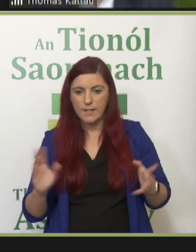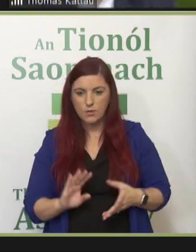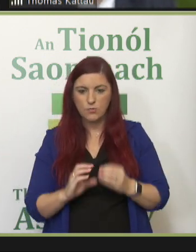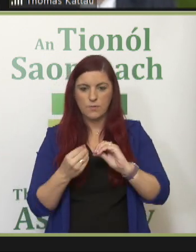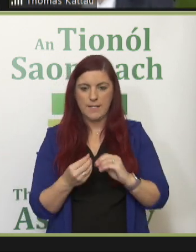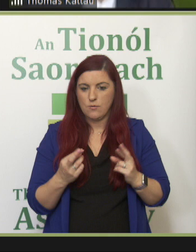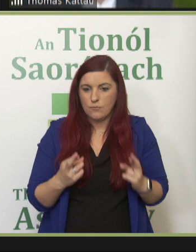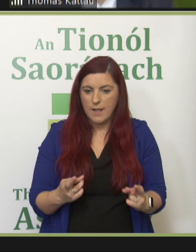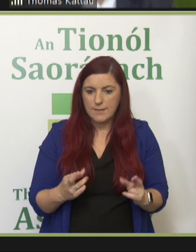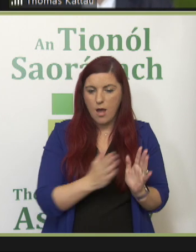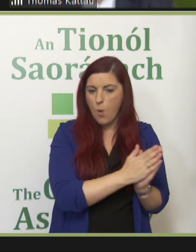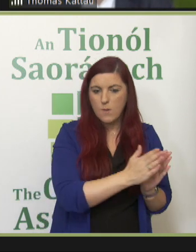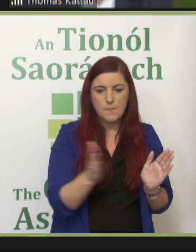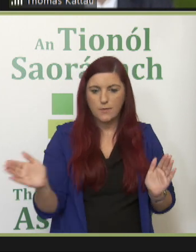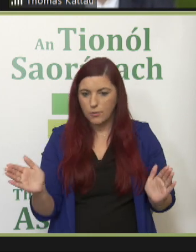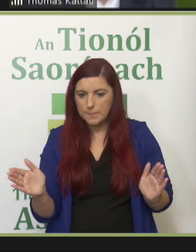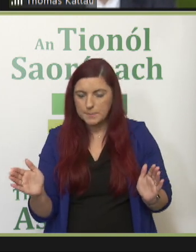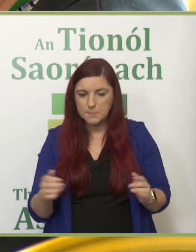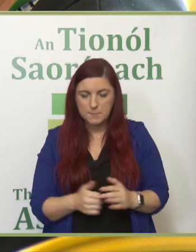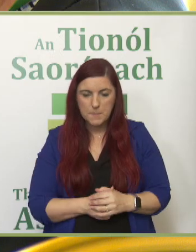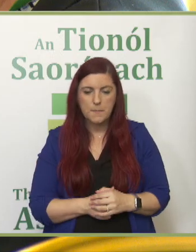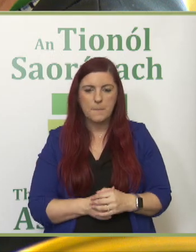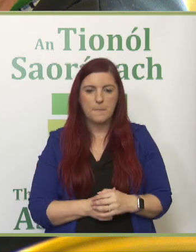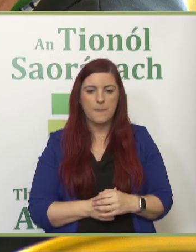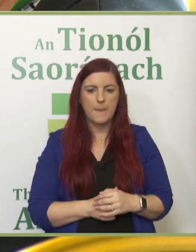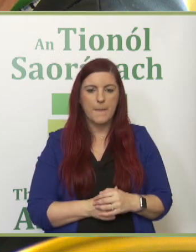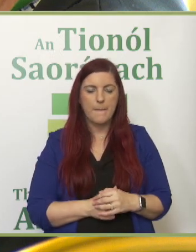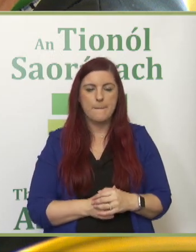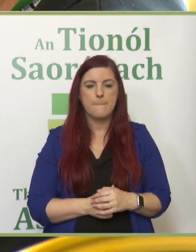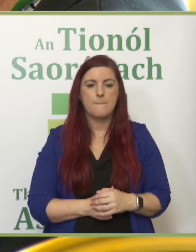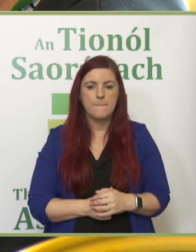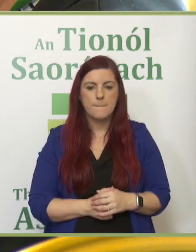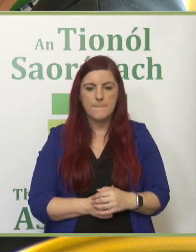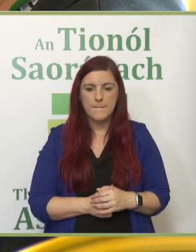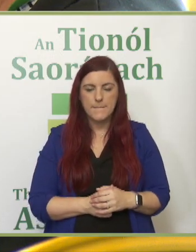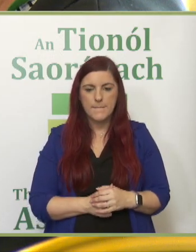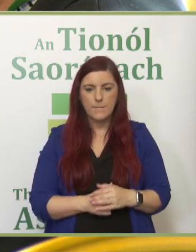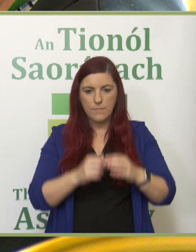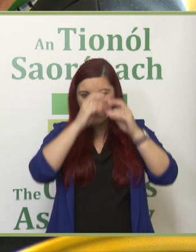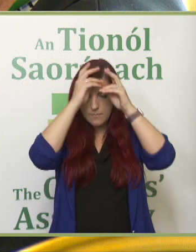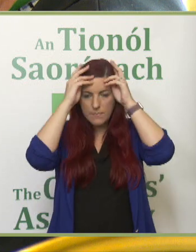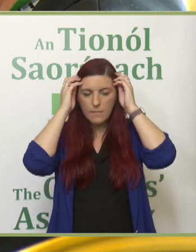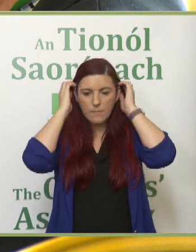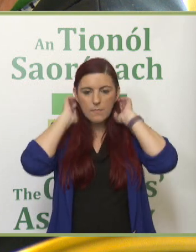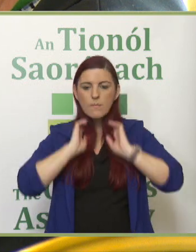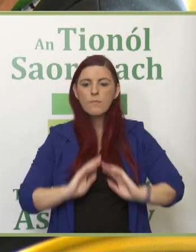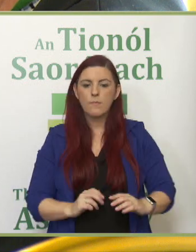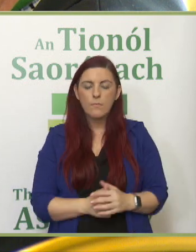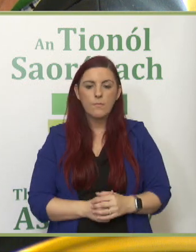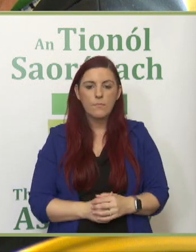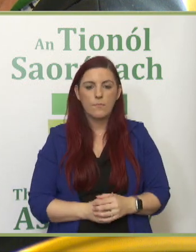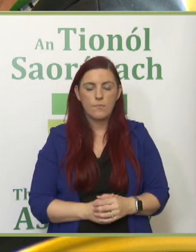rights and entitlements towards governments. The challenge for the governments, however, in the pursuit